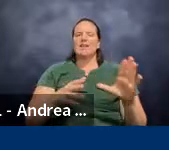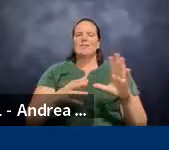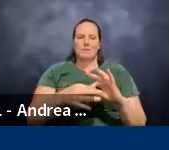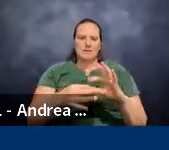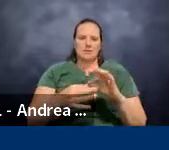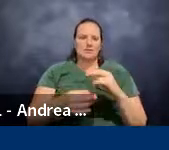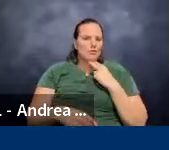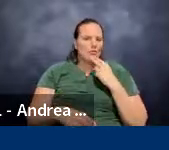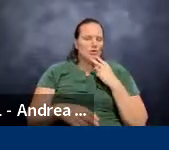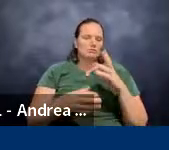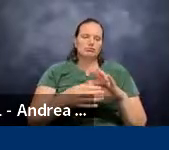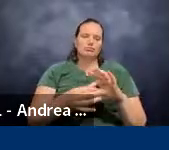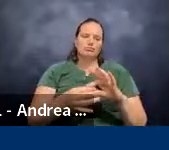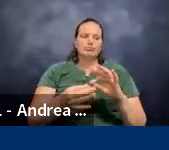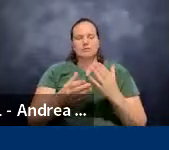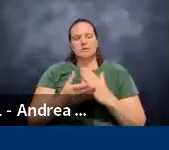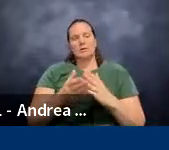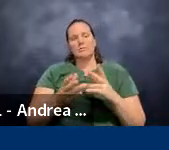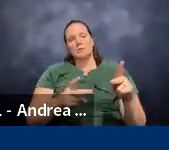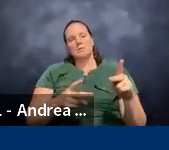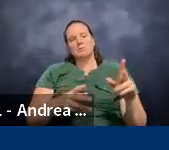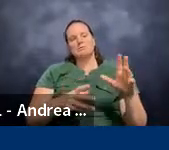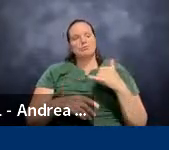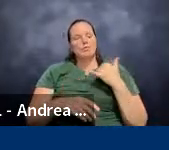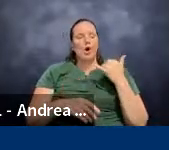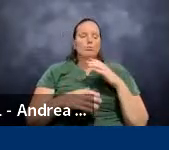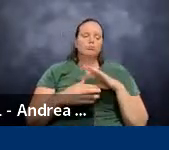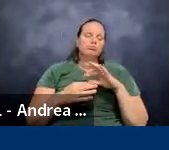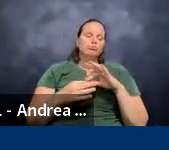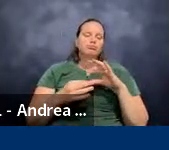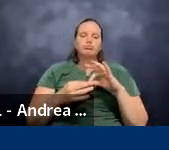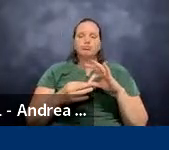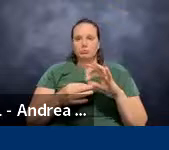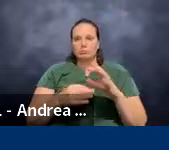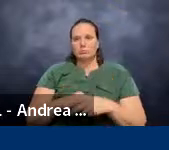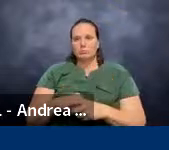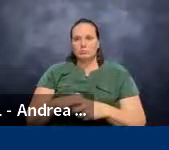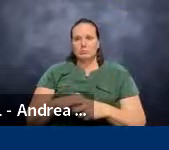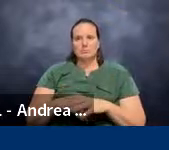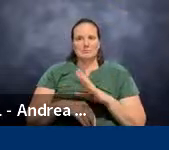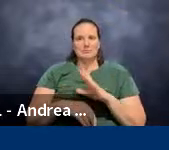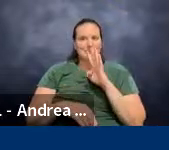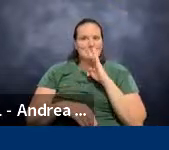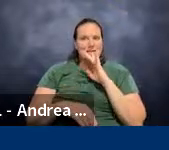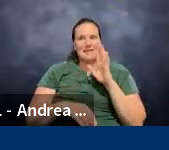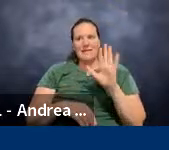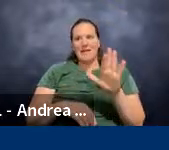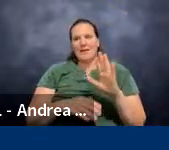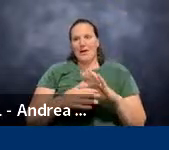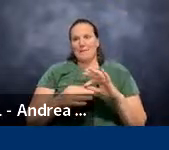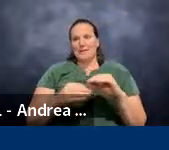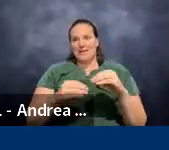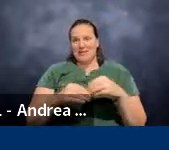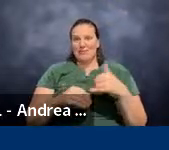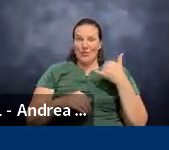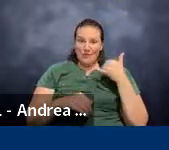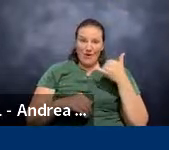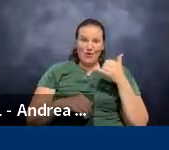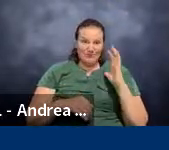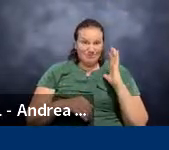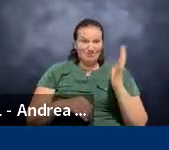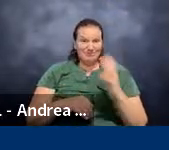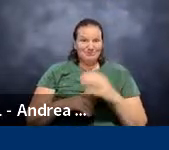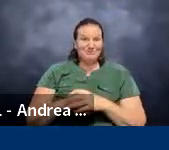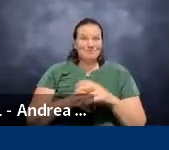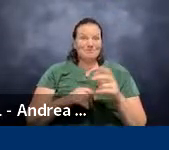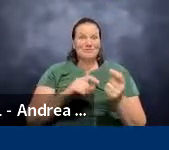voicemail. Some people prefer to just call up and speak their comment into the phone, and it